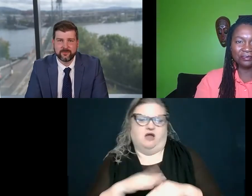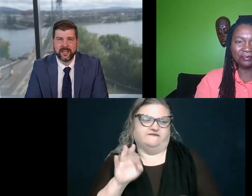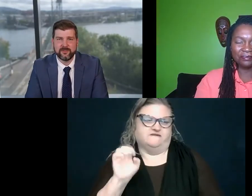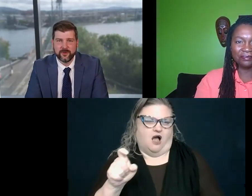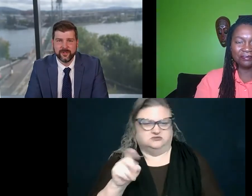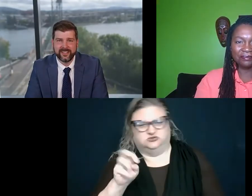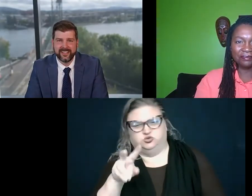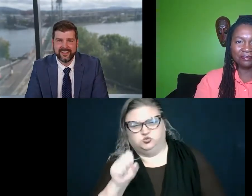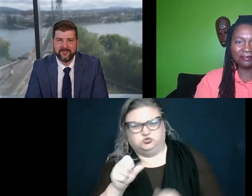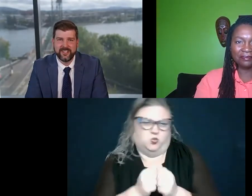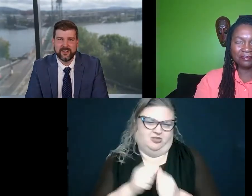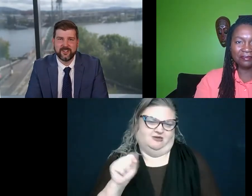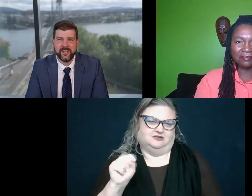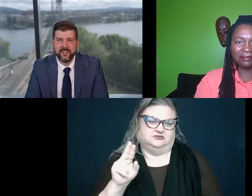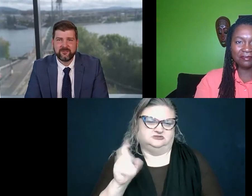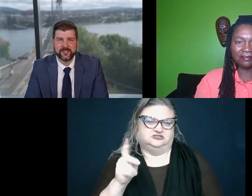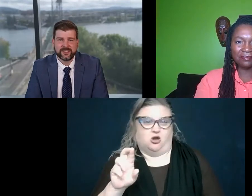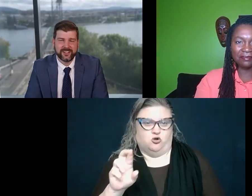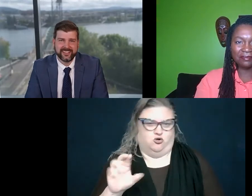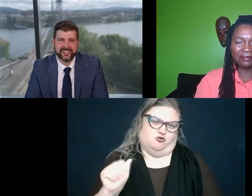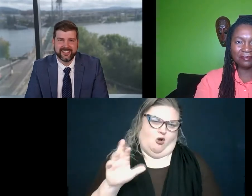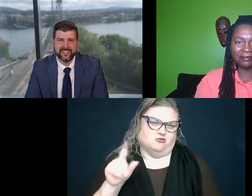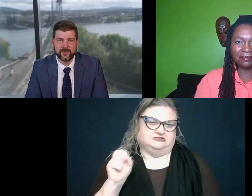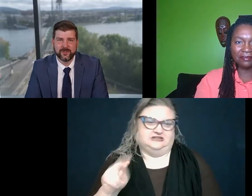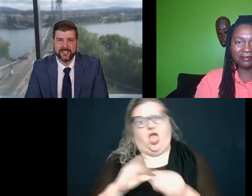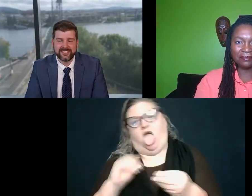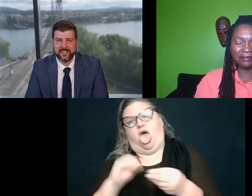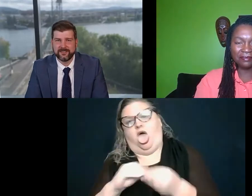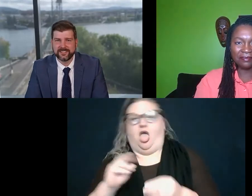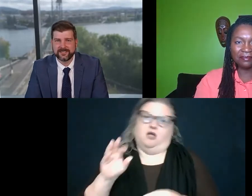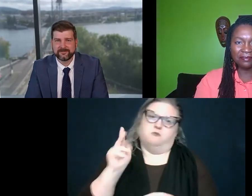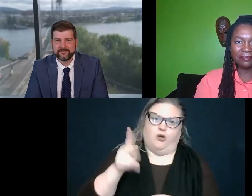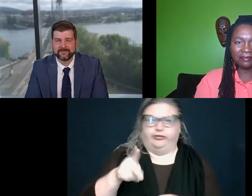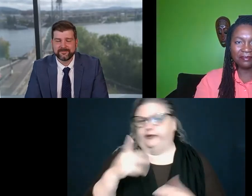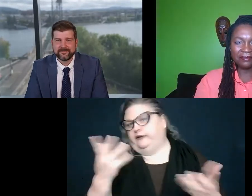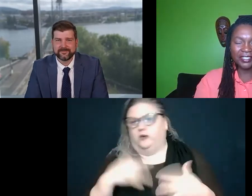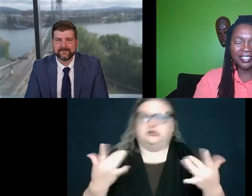think, is ready for when they're first starting a local elected office.